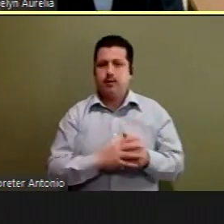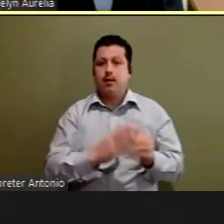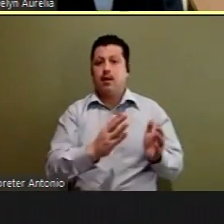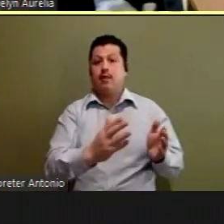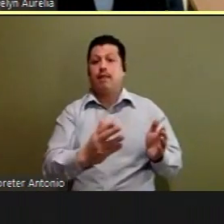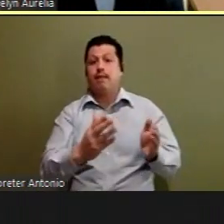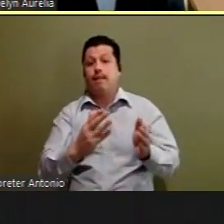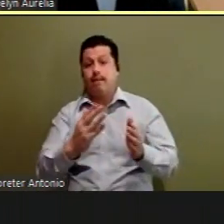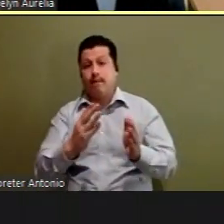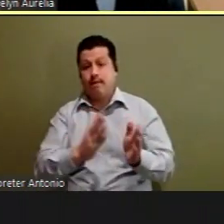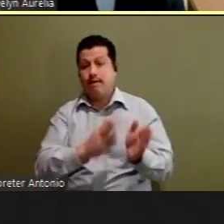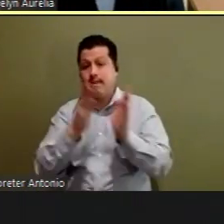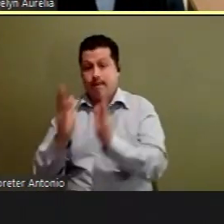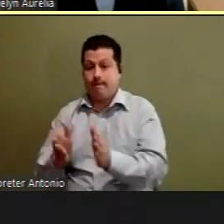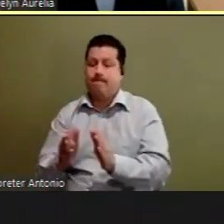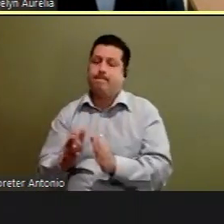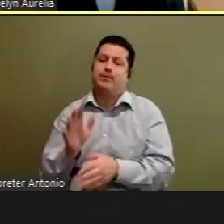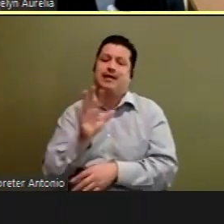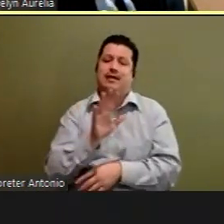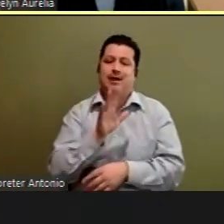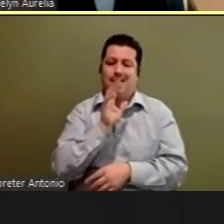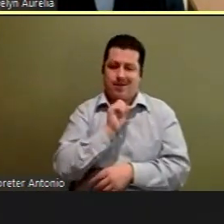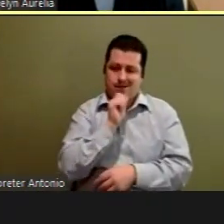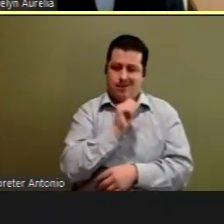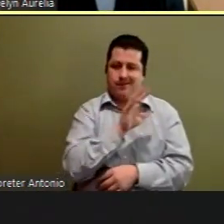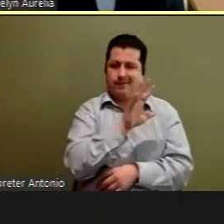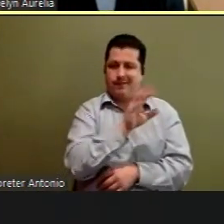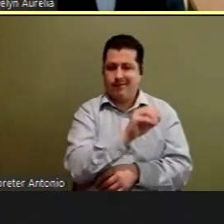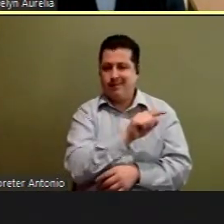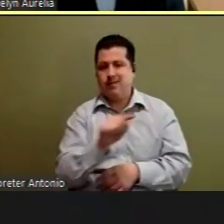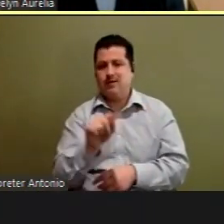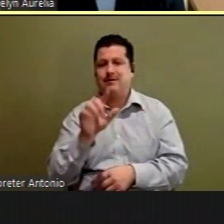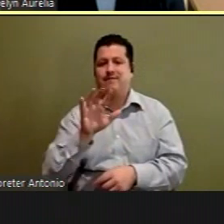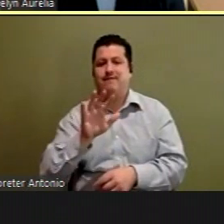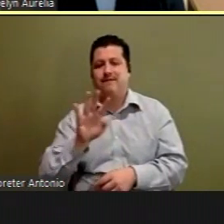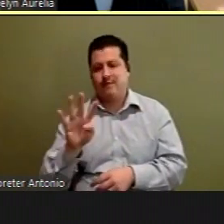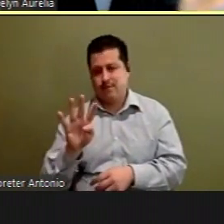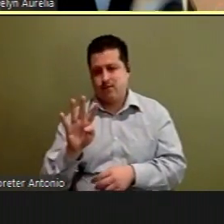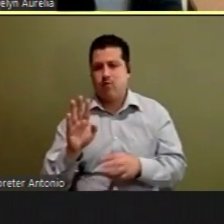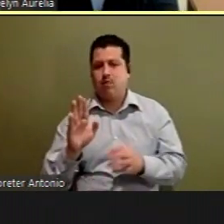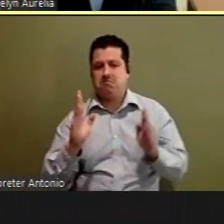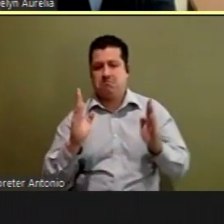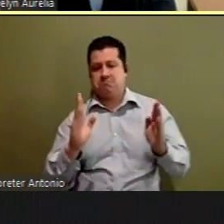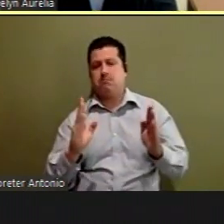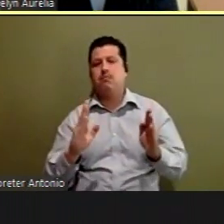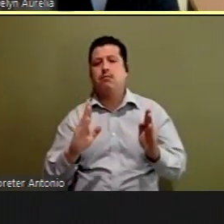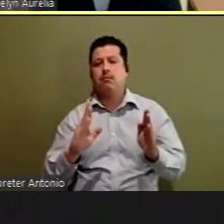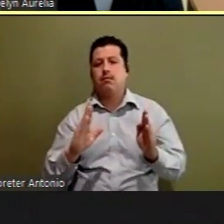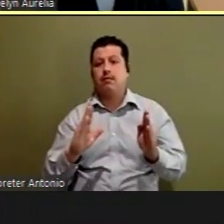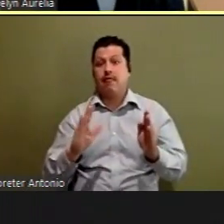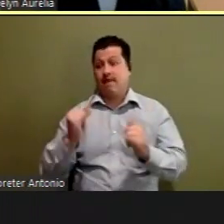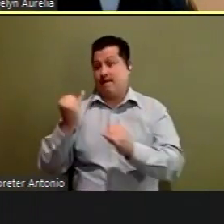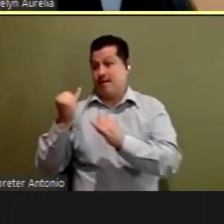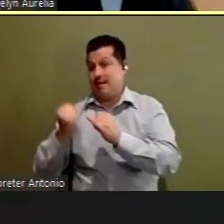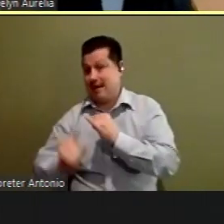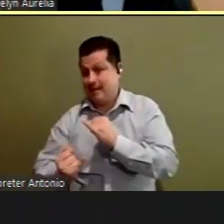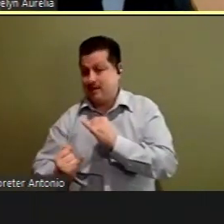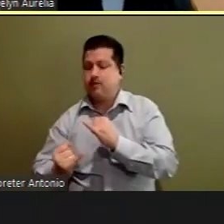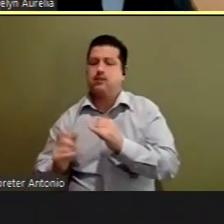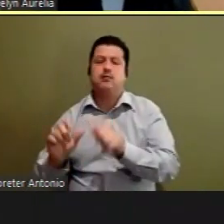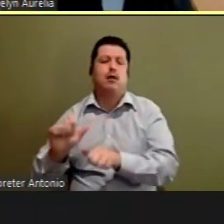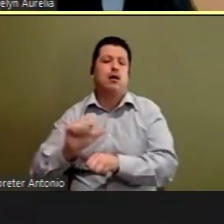people who have underlying conditions that will make them more vulnerable should they catch COVID-19. And then the last is everyone else.